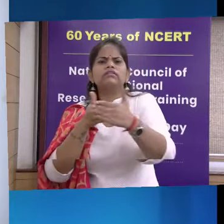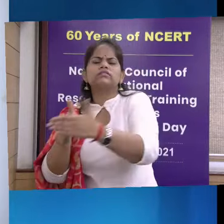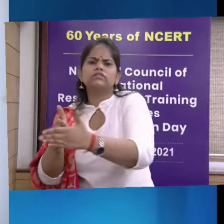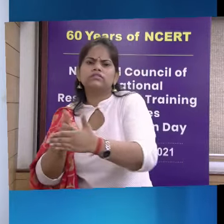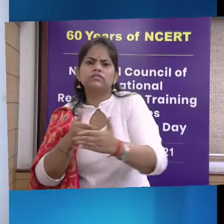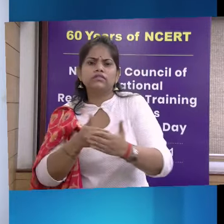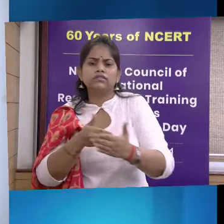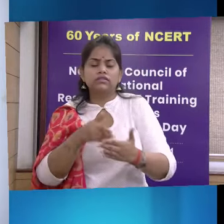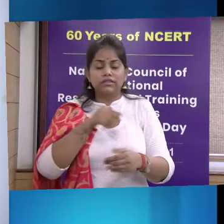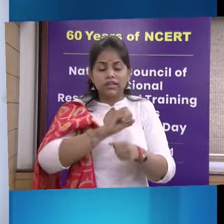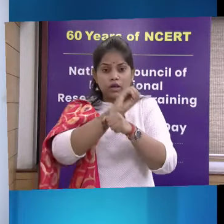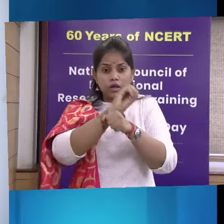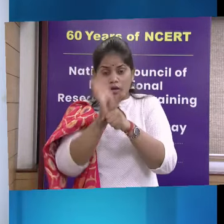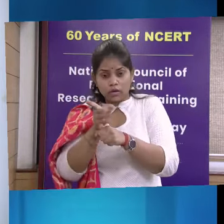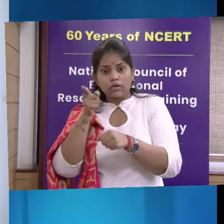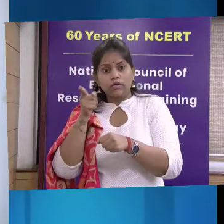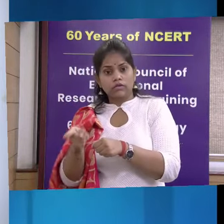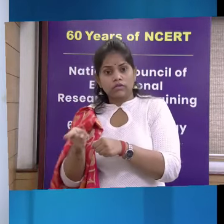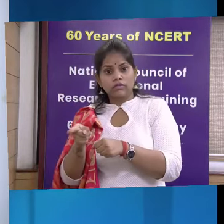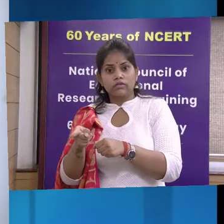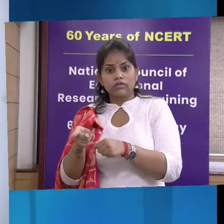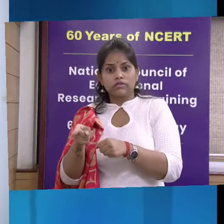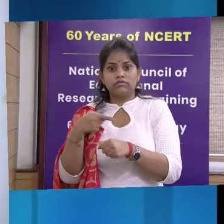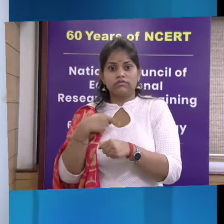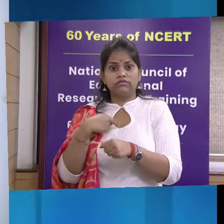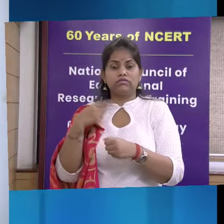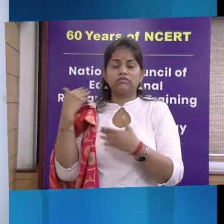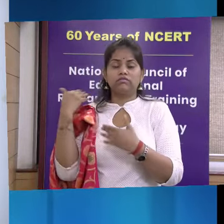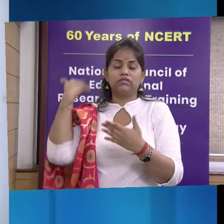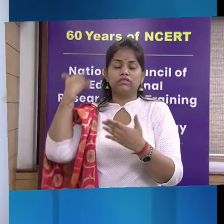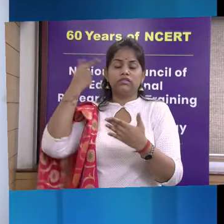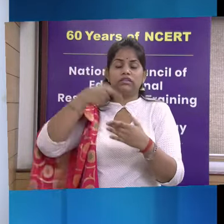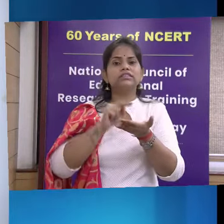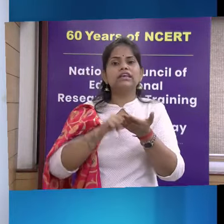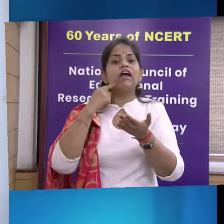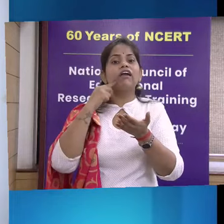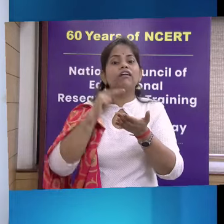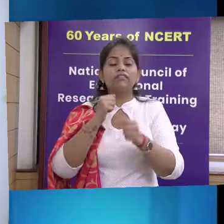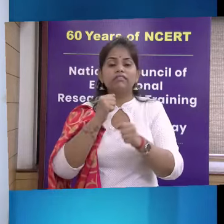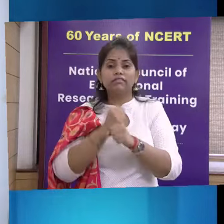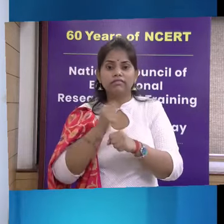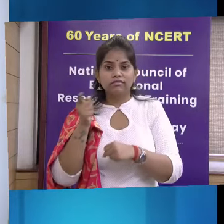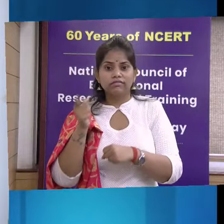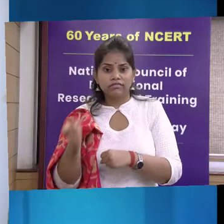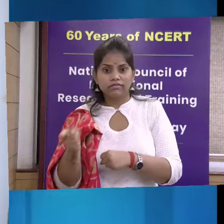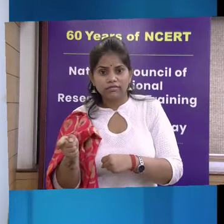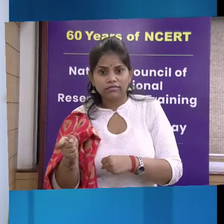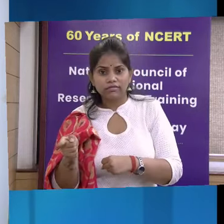COVID-19. The pandemic has brought in new challenges.